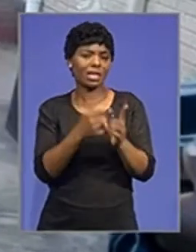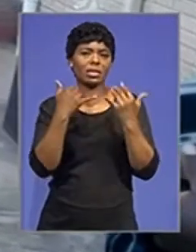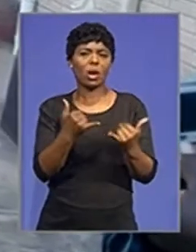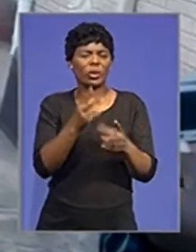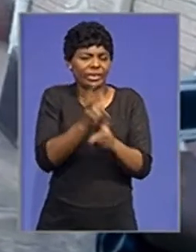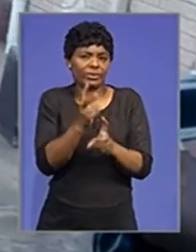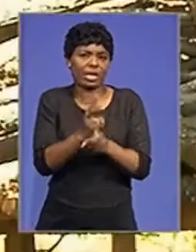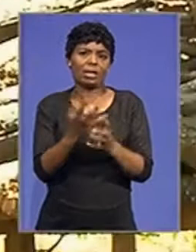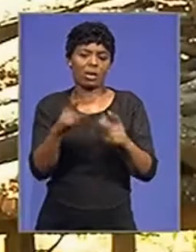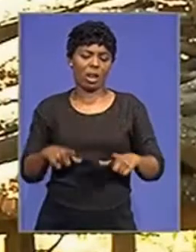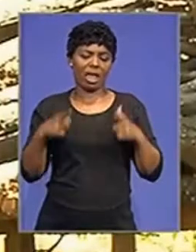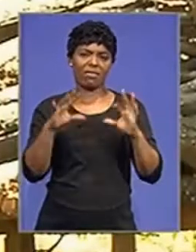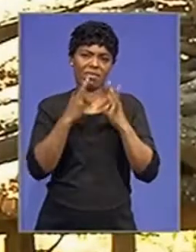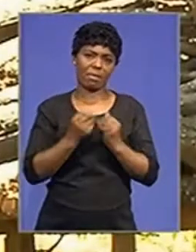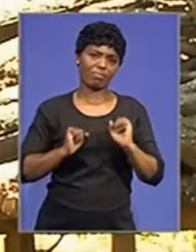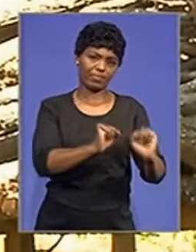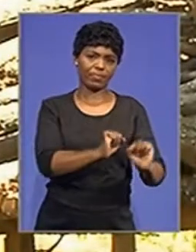go ba lelapa.